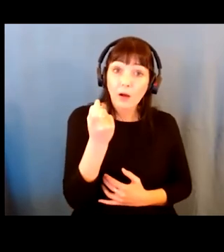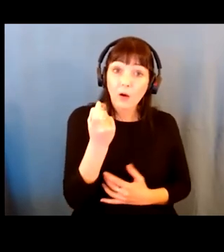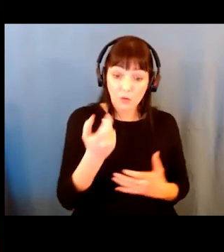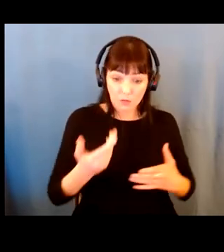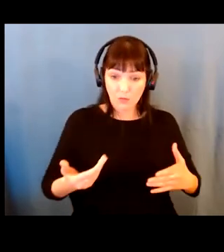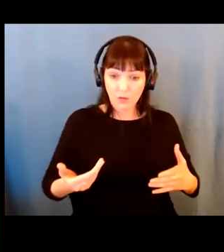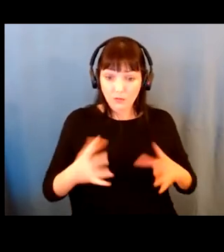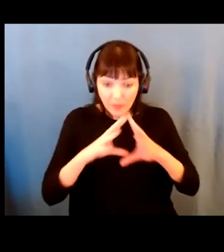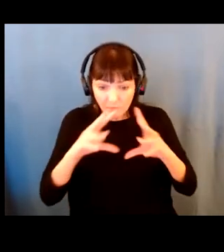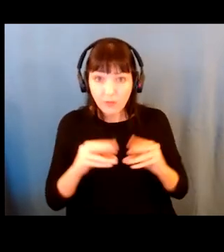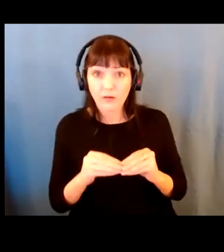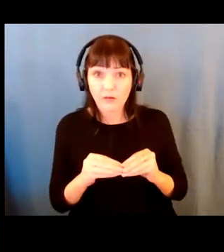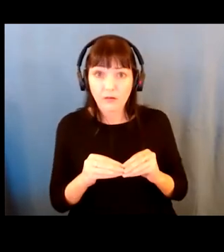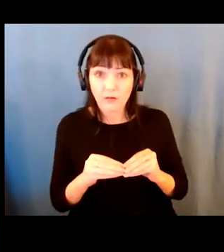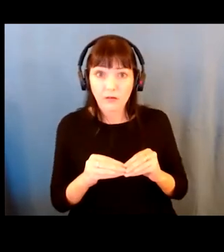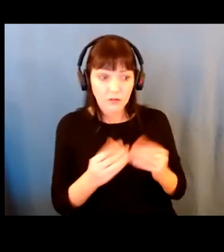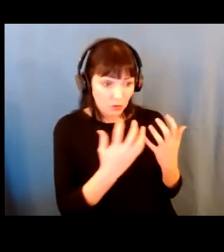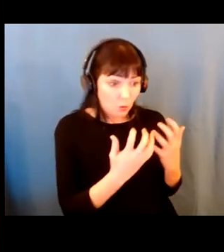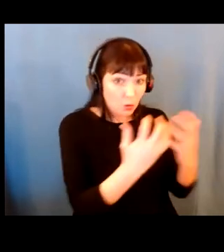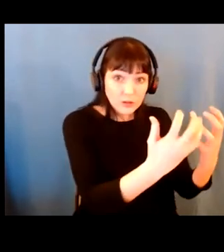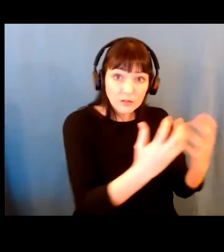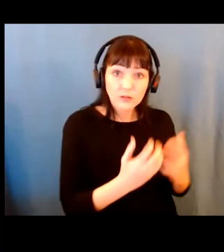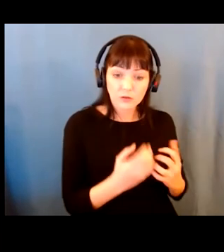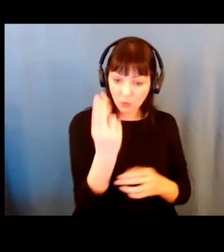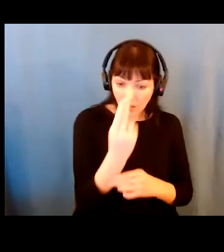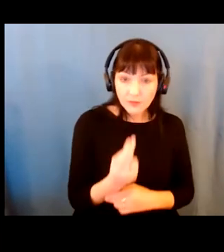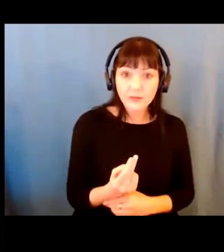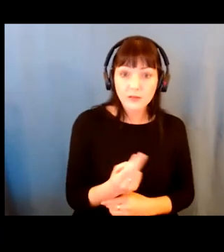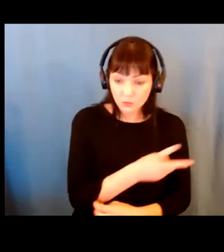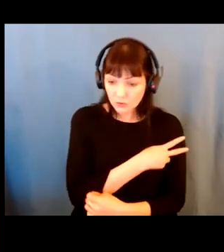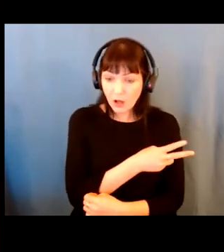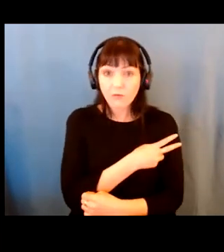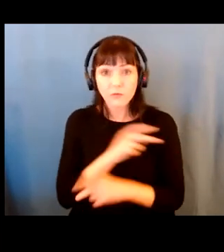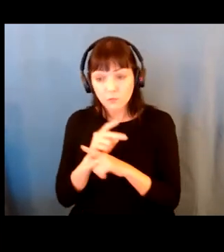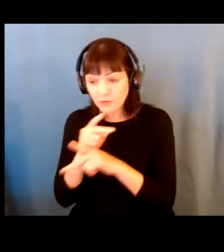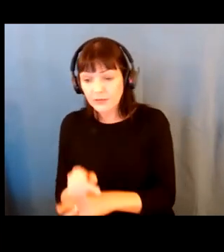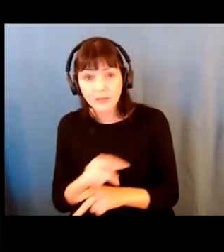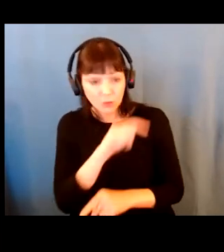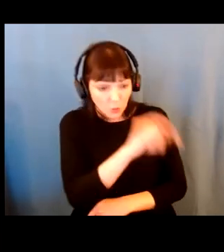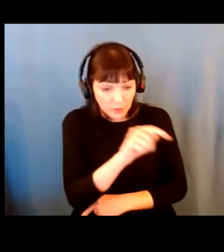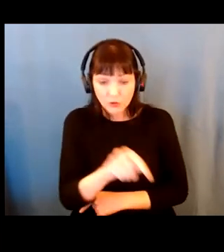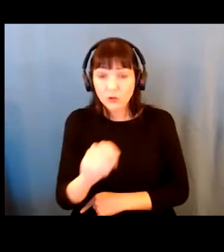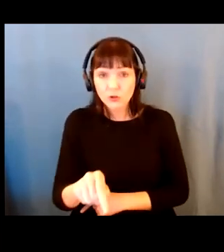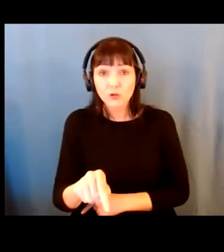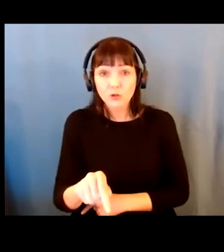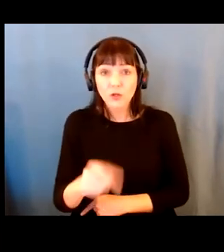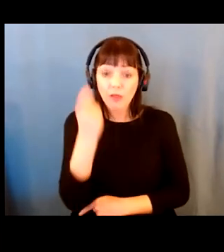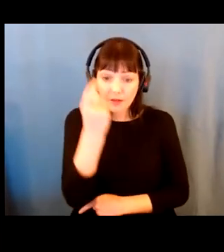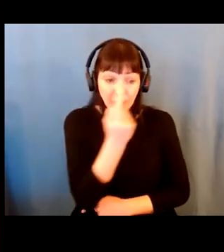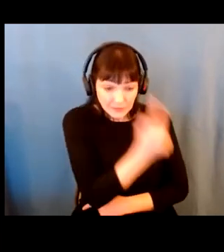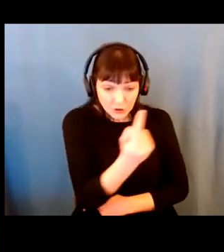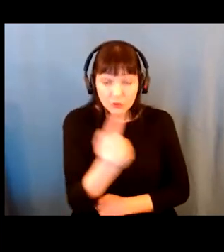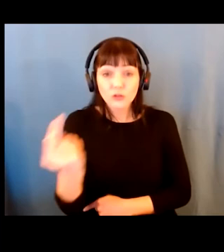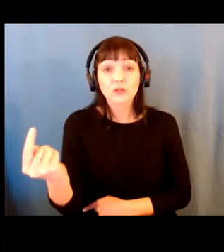practices right from, you know, from the audience to the artists, to the people who work there, to the visitors. And yeah, that's